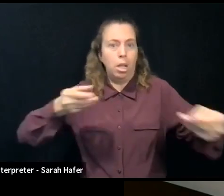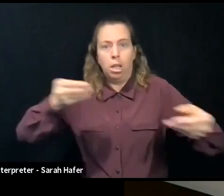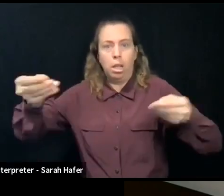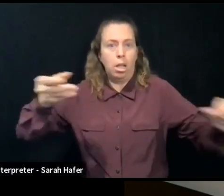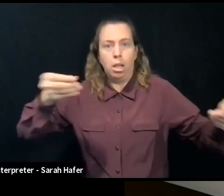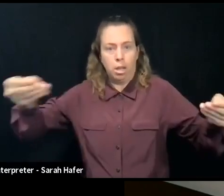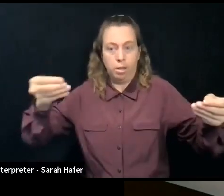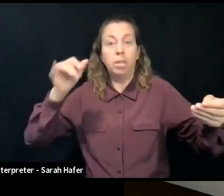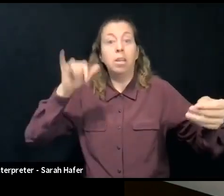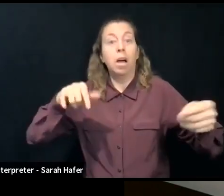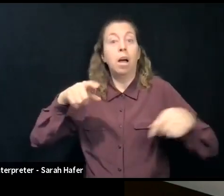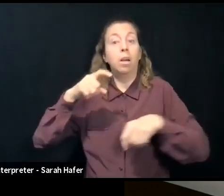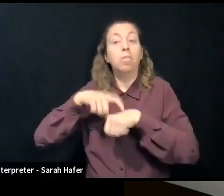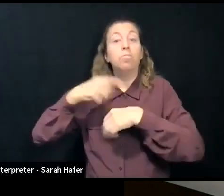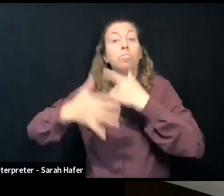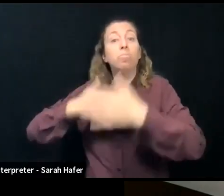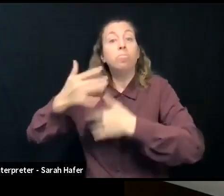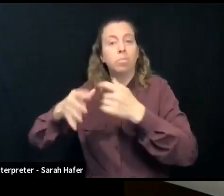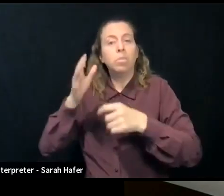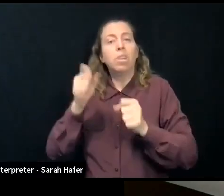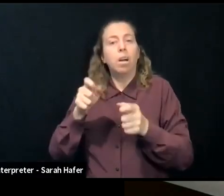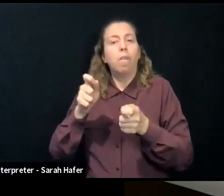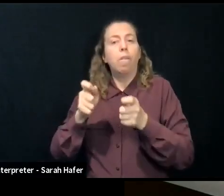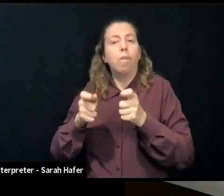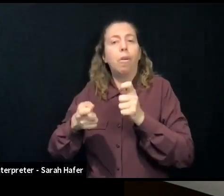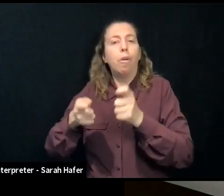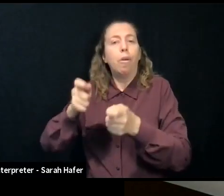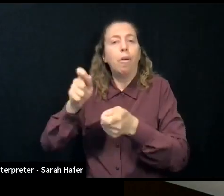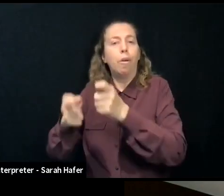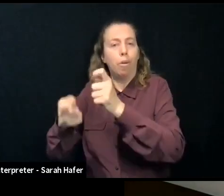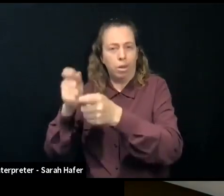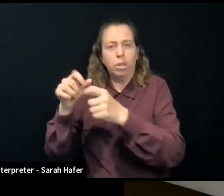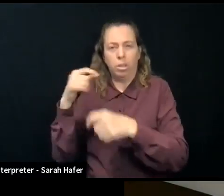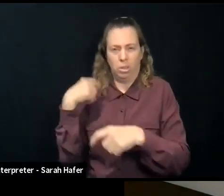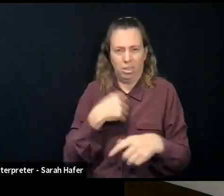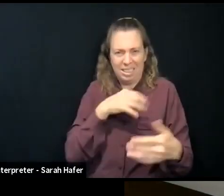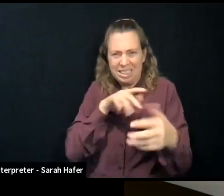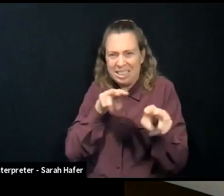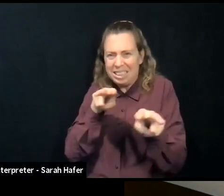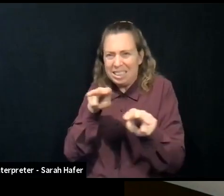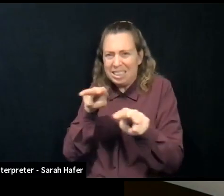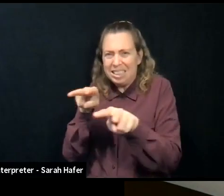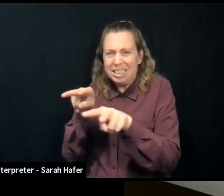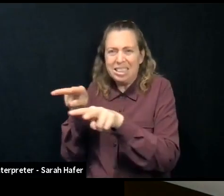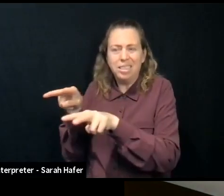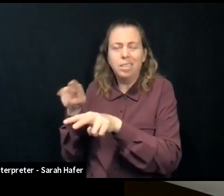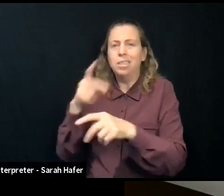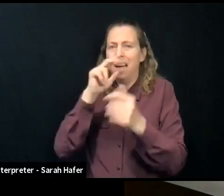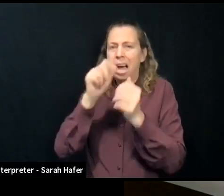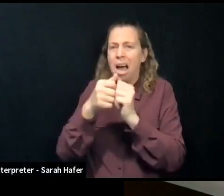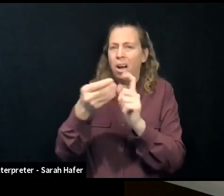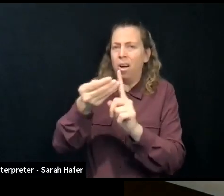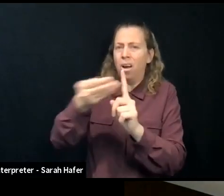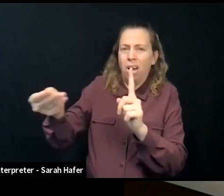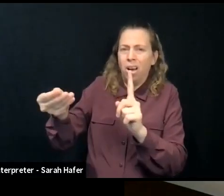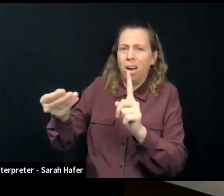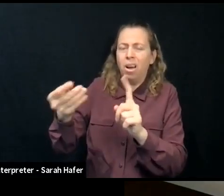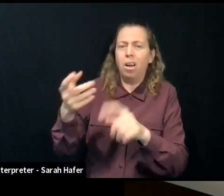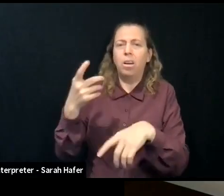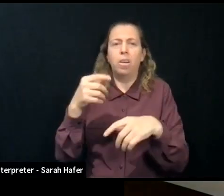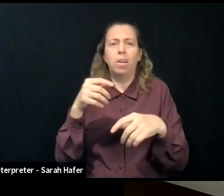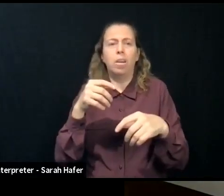evolve in such a way that it becomes more transmissible or eludes the body's immune system, even among people who've been vaccinated or previously